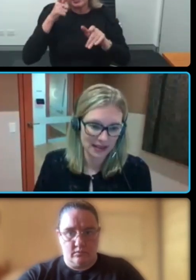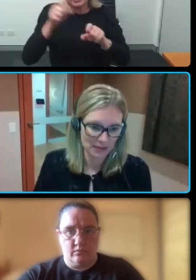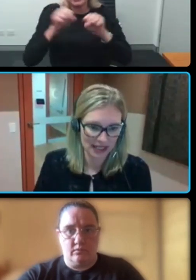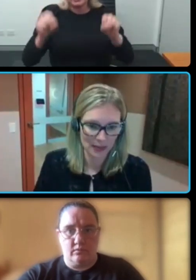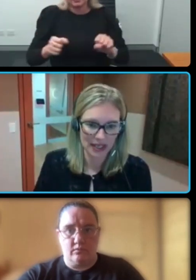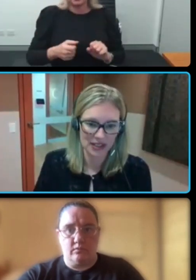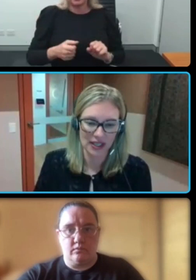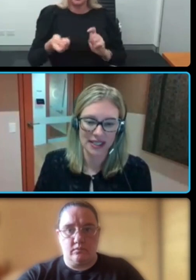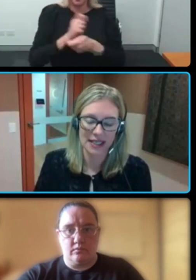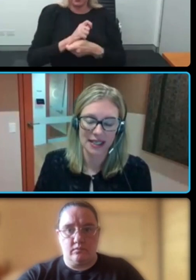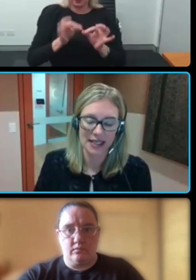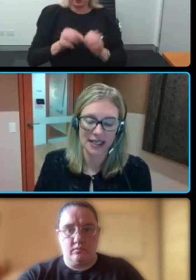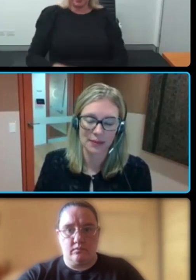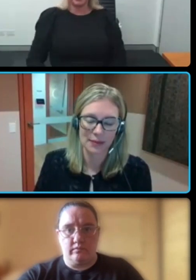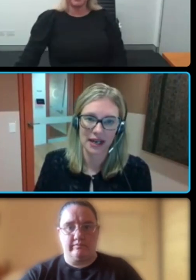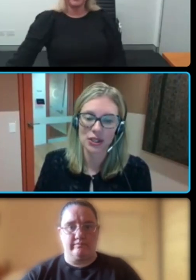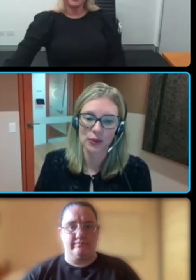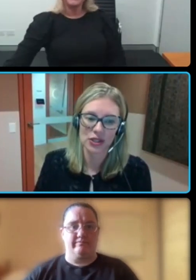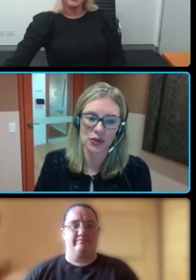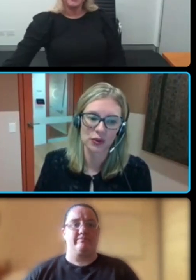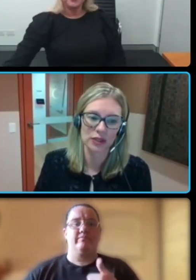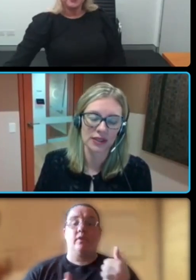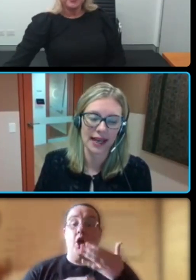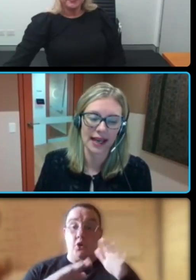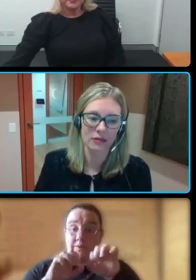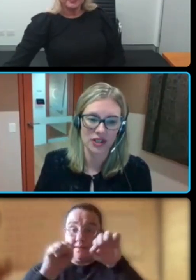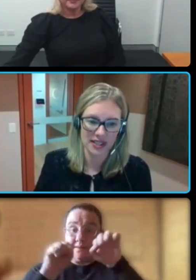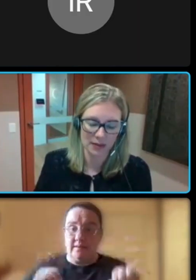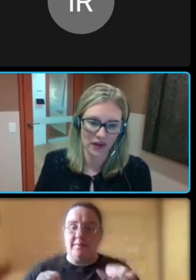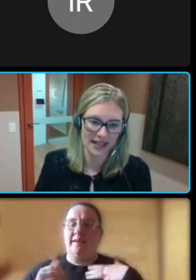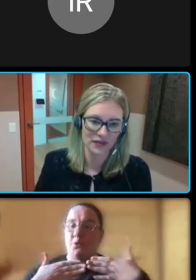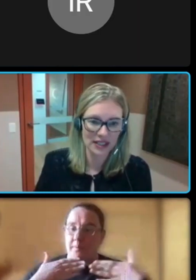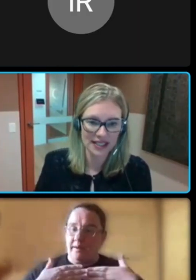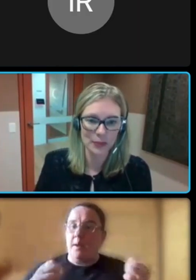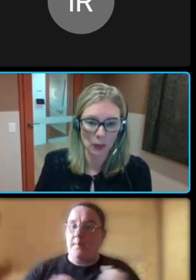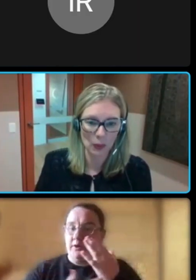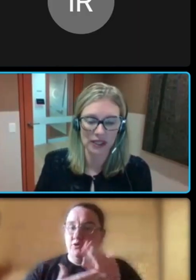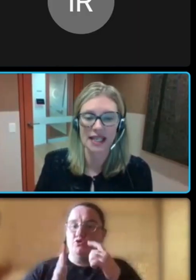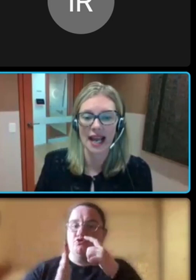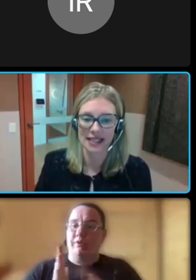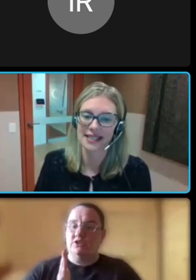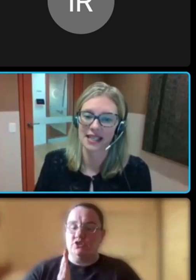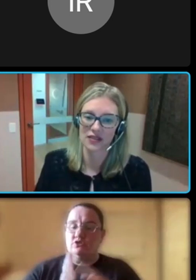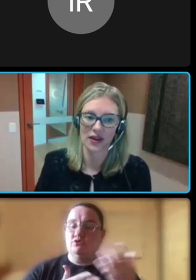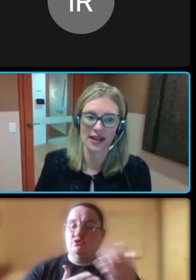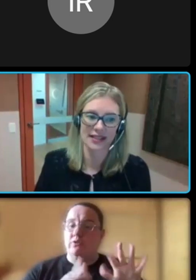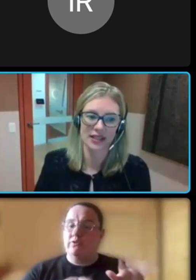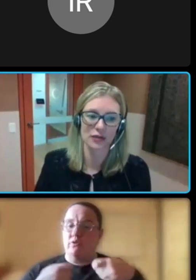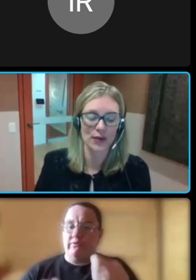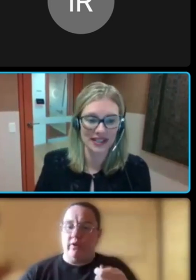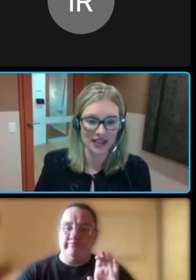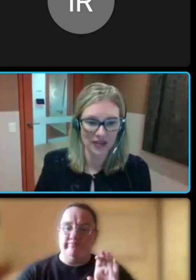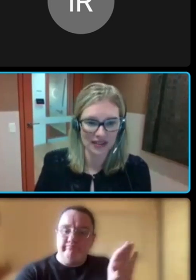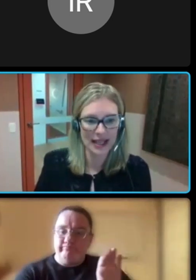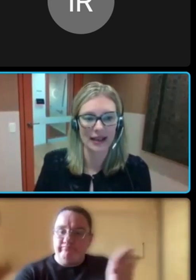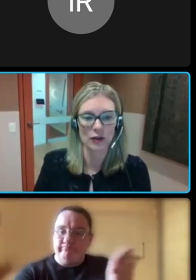the new system needs to be constructed and managed to ensure that registered providers are funded, supported and incentivised to grow